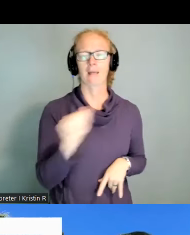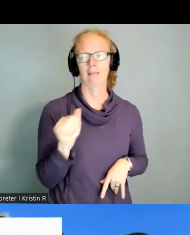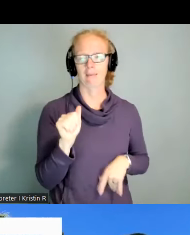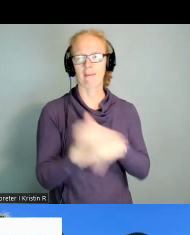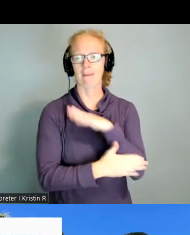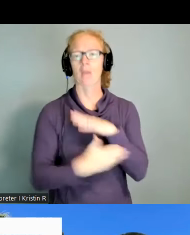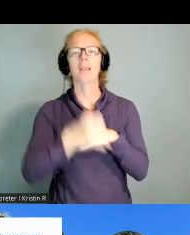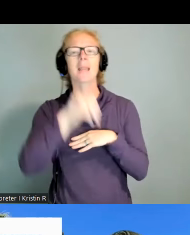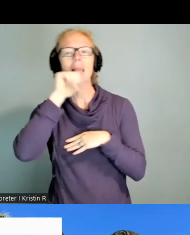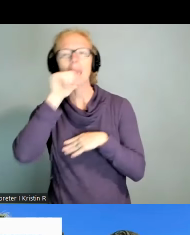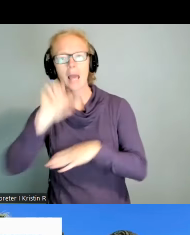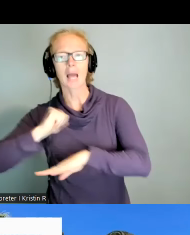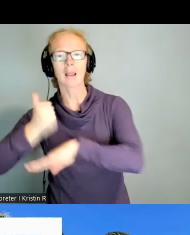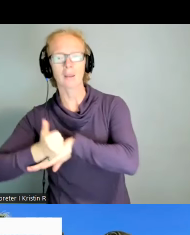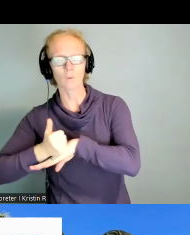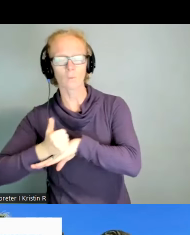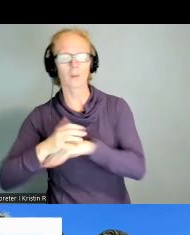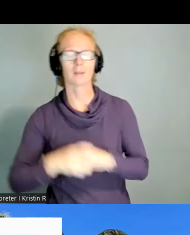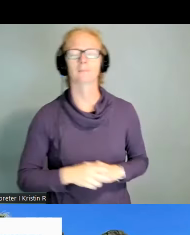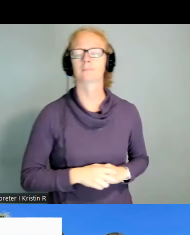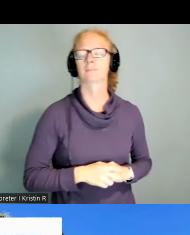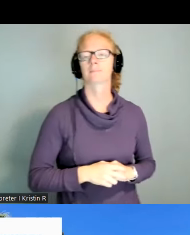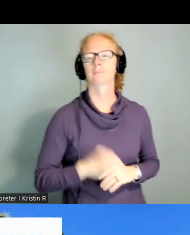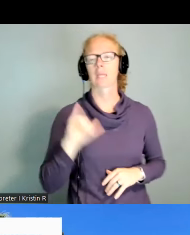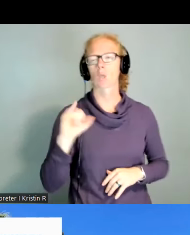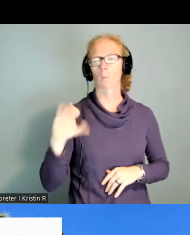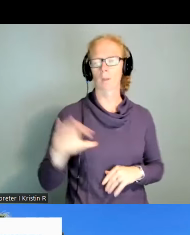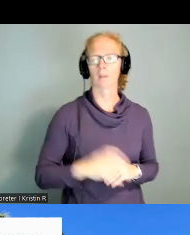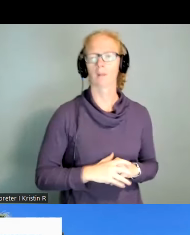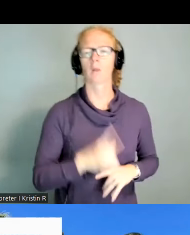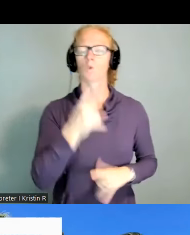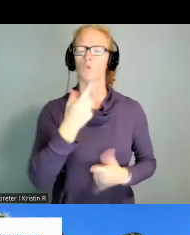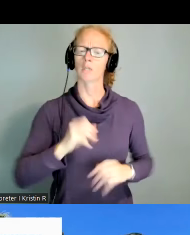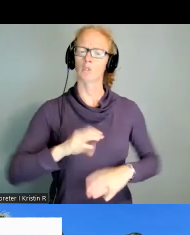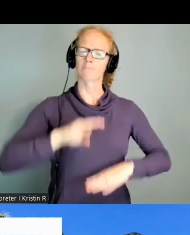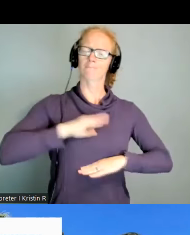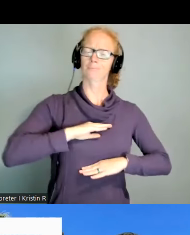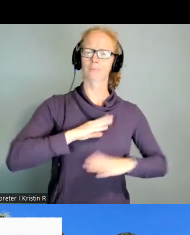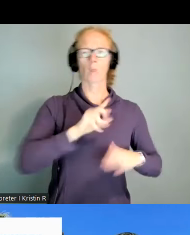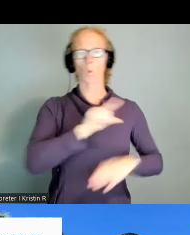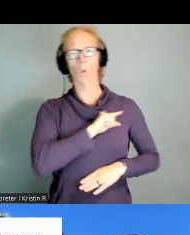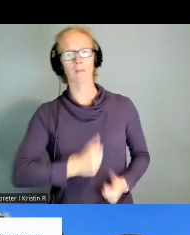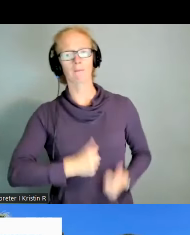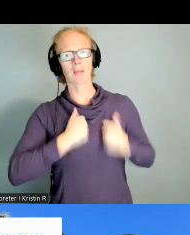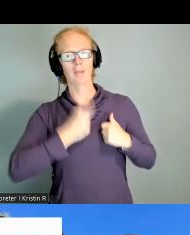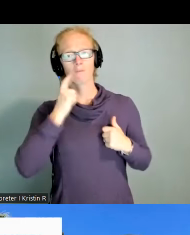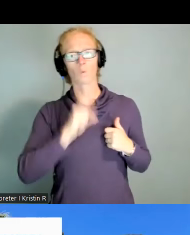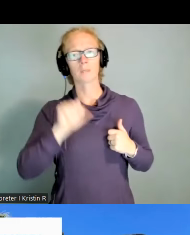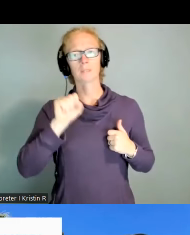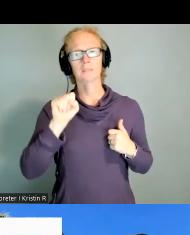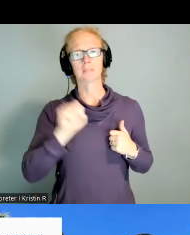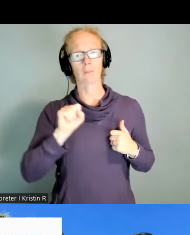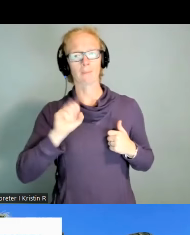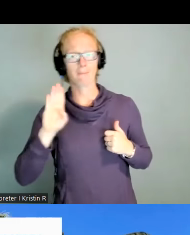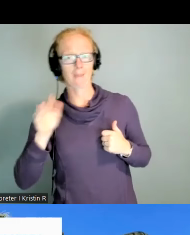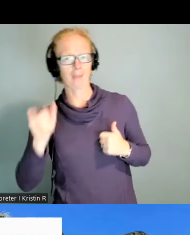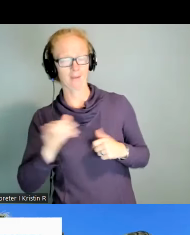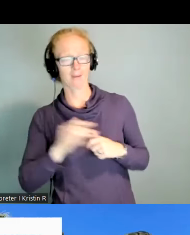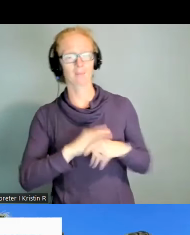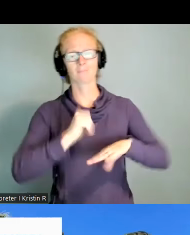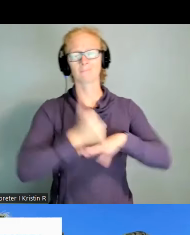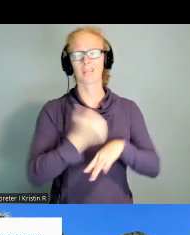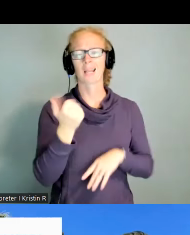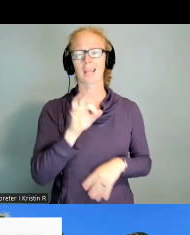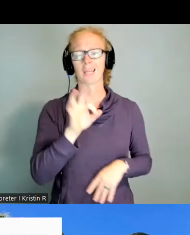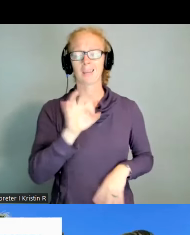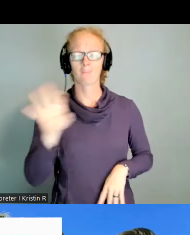areas that share the goal of maximizing quality of life and productivity in the South Bay. We were formed in 1994